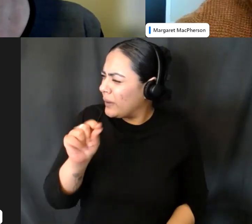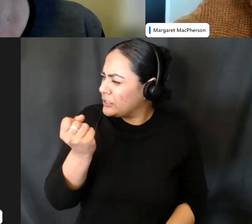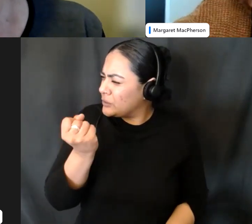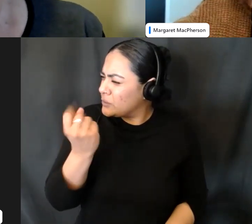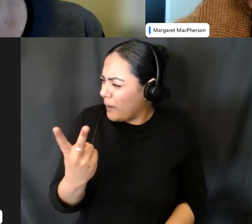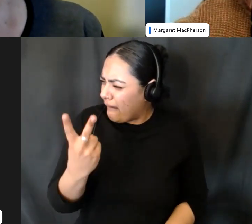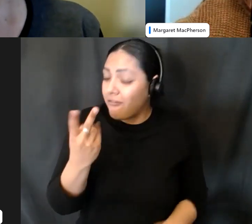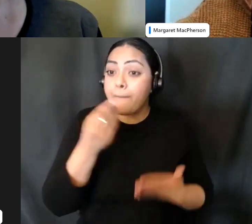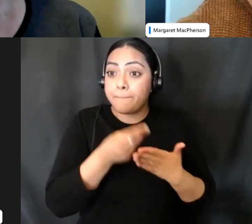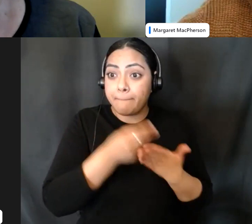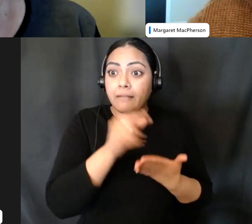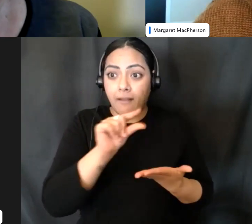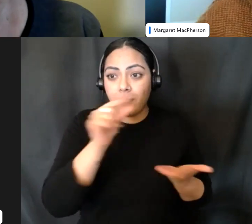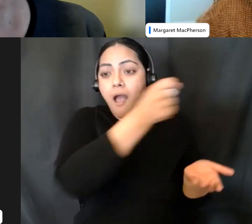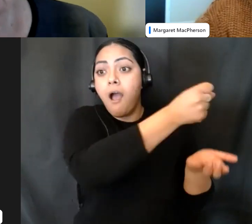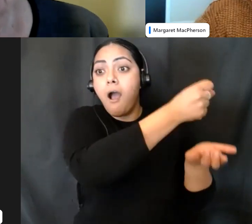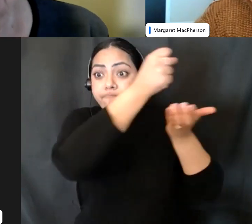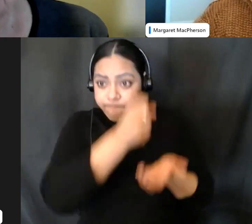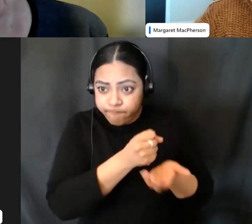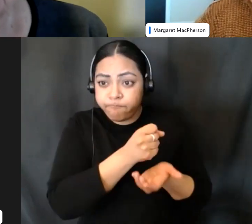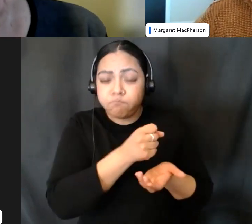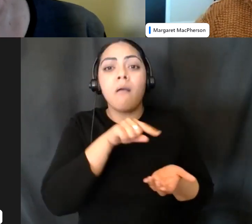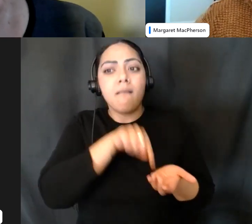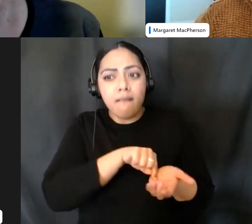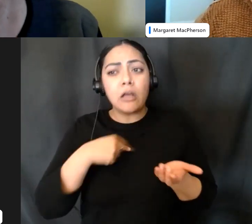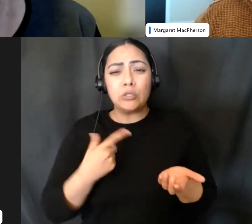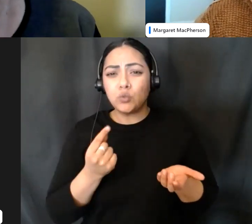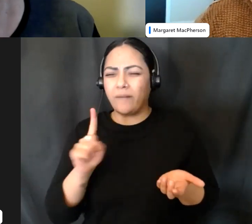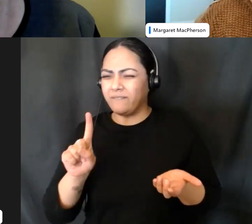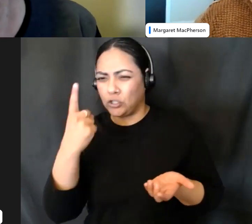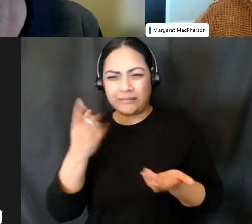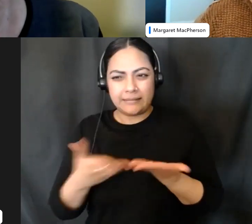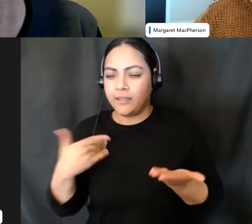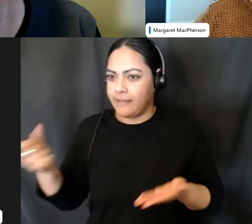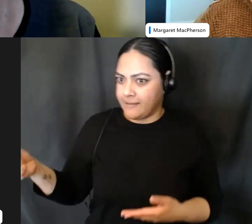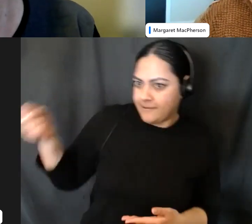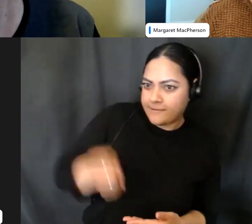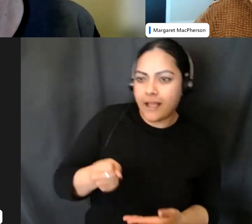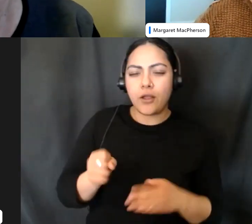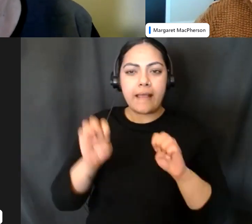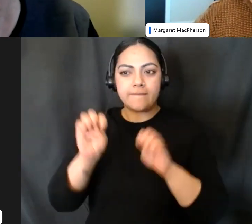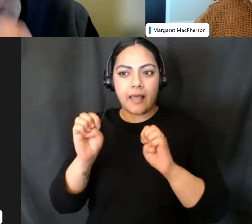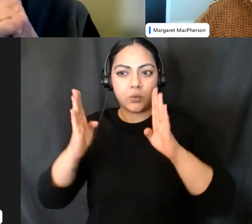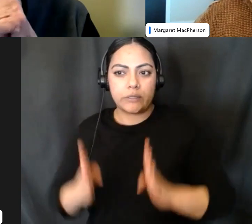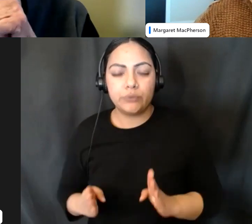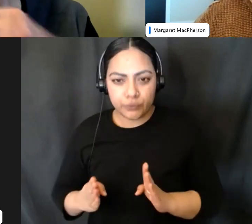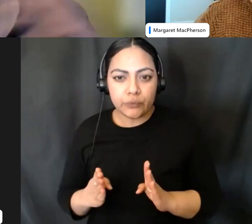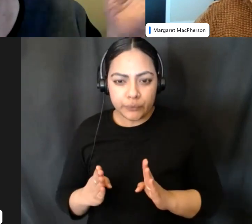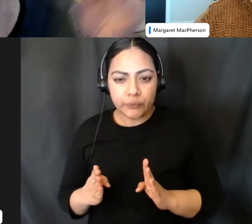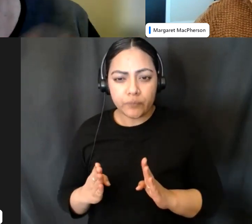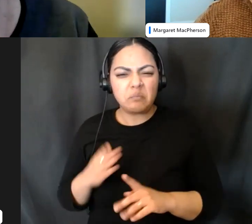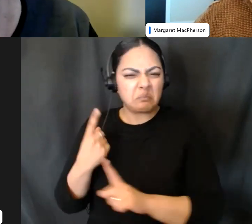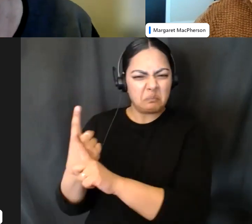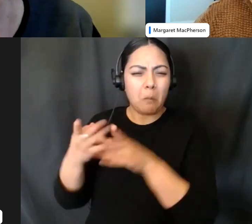2012, the first thing I did was hire an evaluator, a develop a chap that I had met